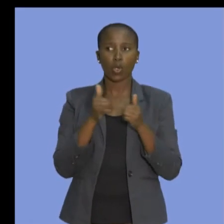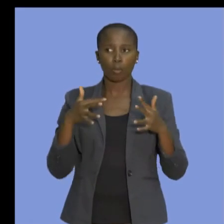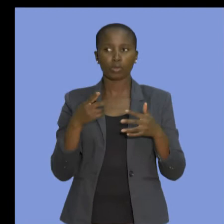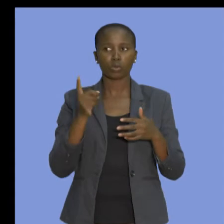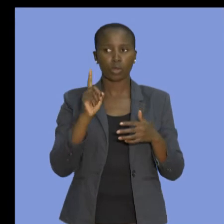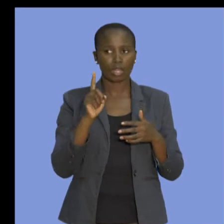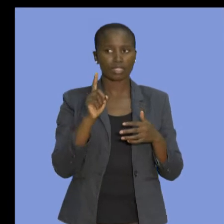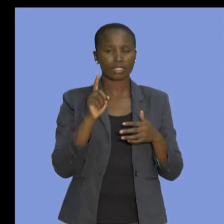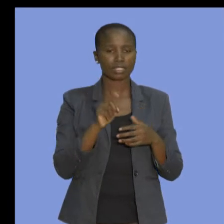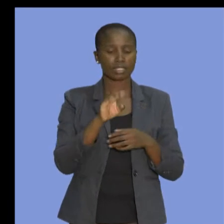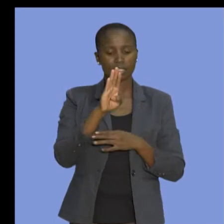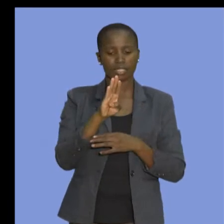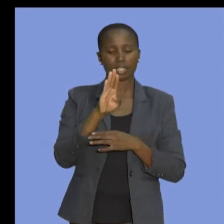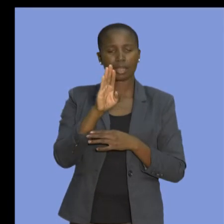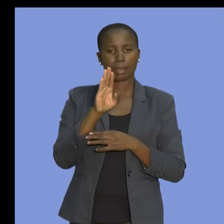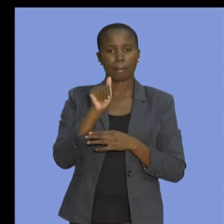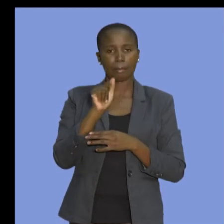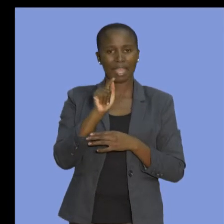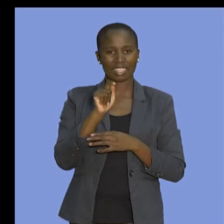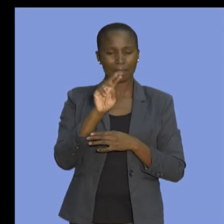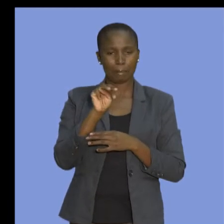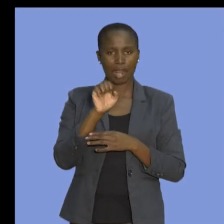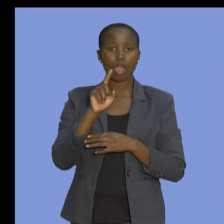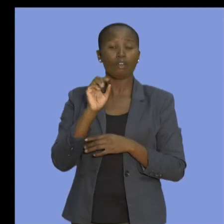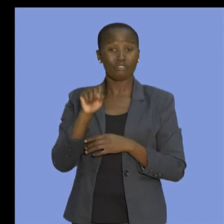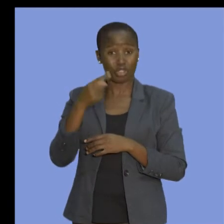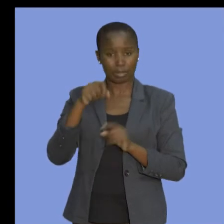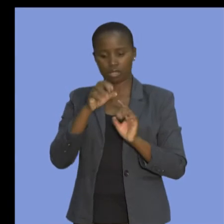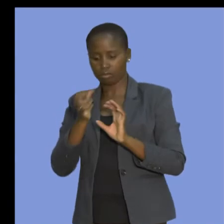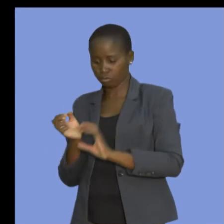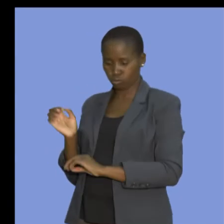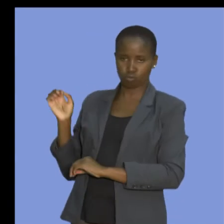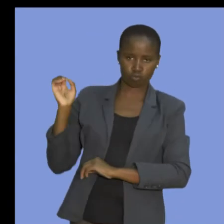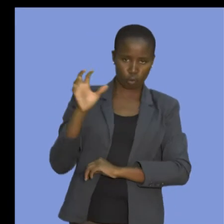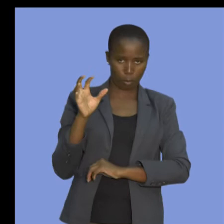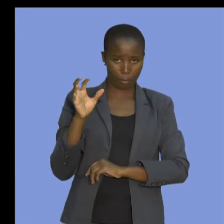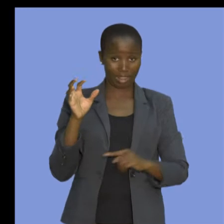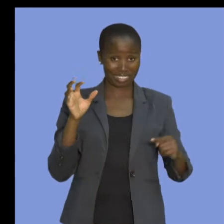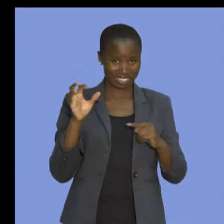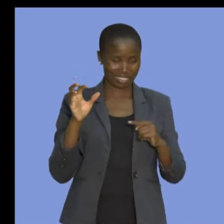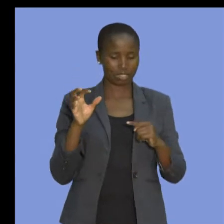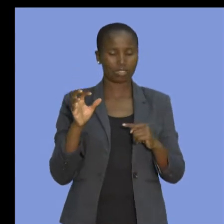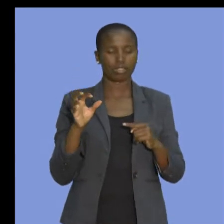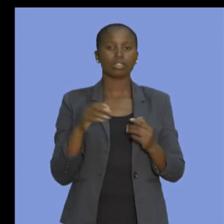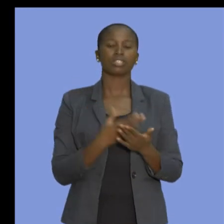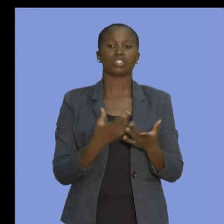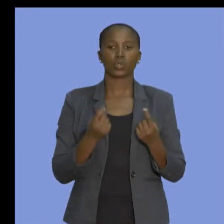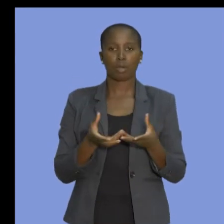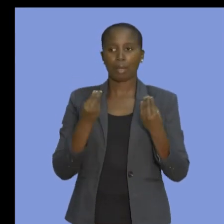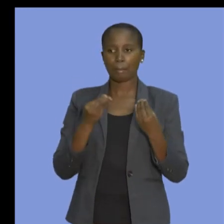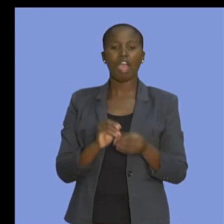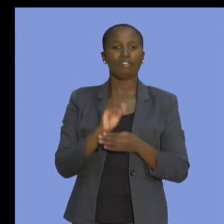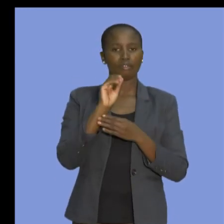batsman is the first person who will bat at a cricket match. So about 5 runs,